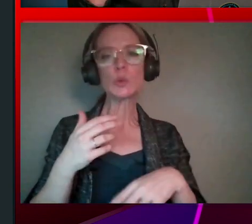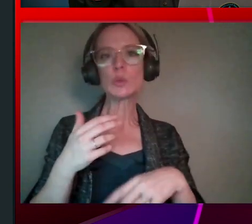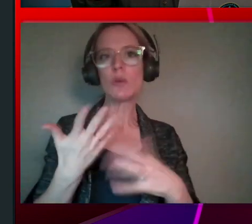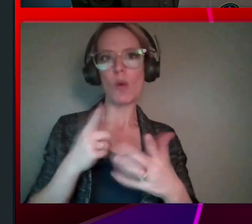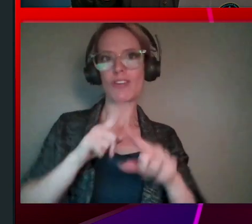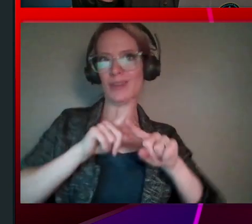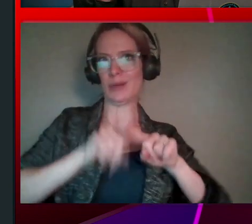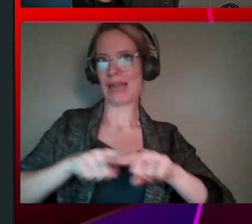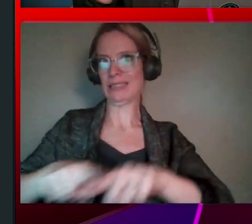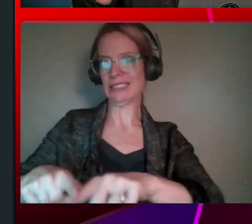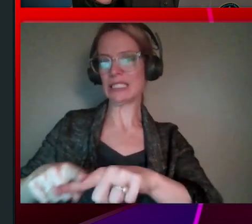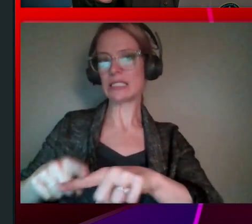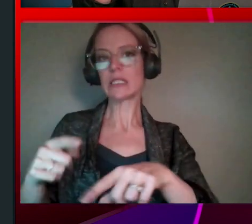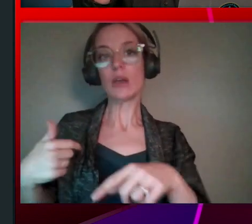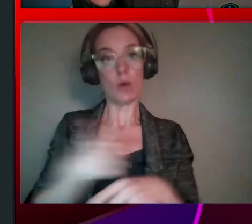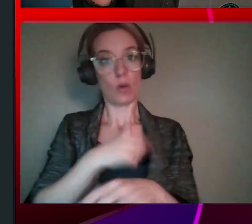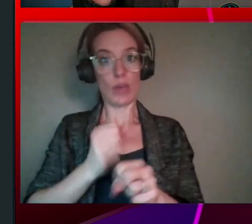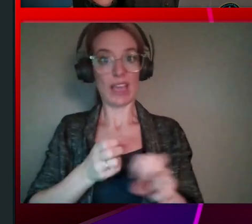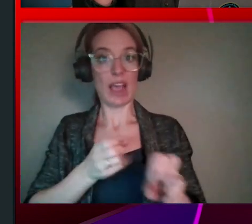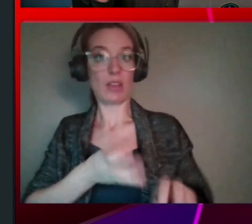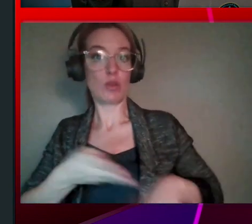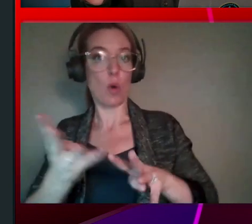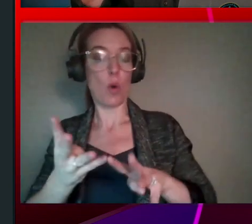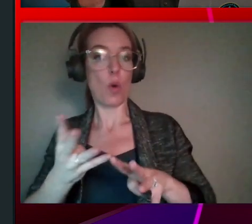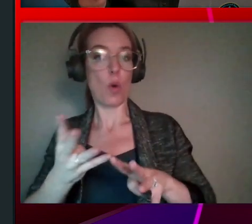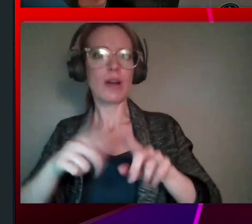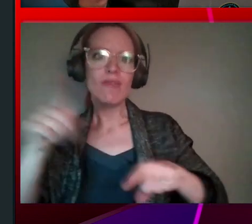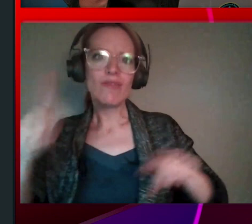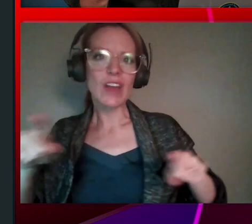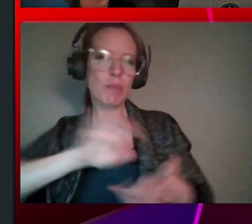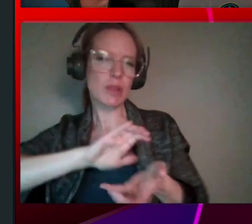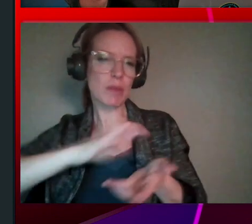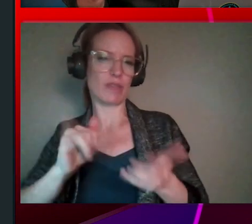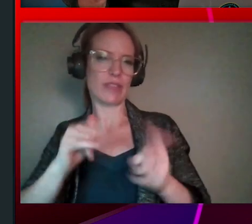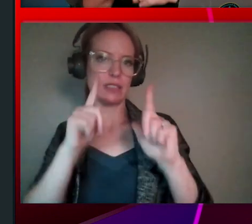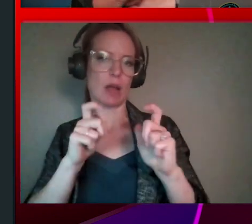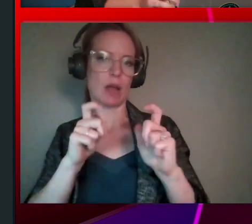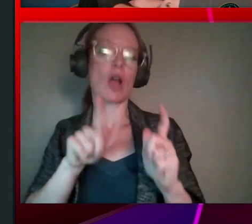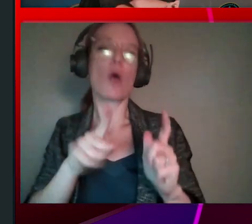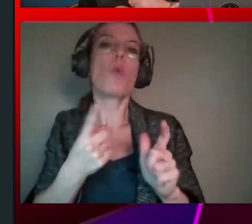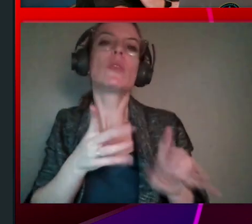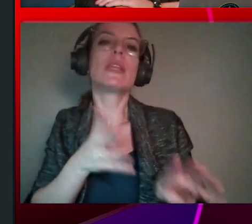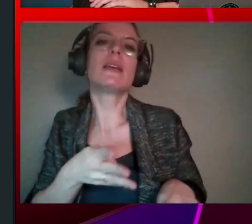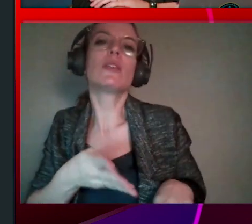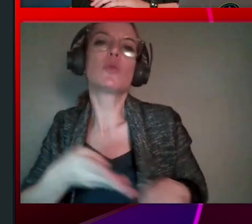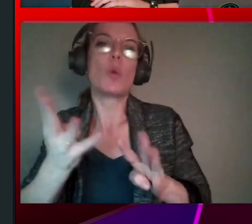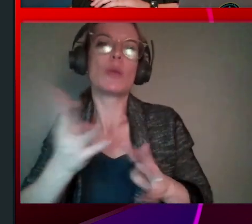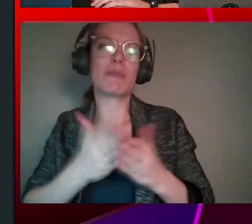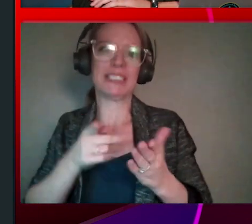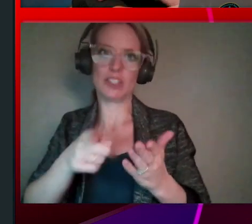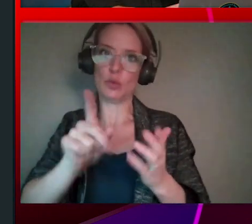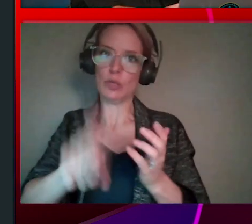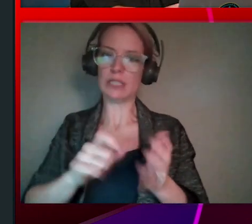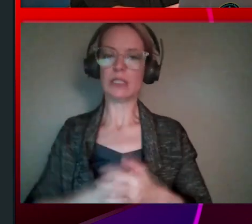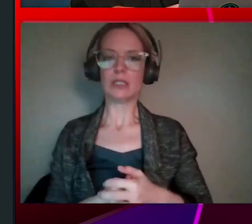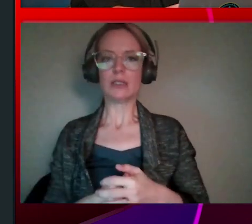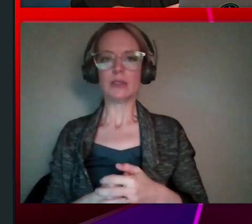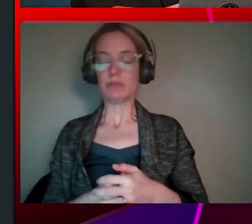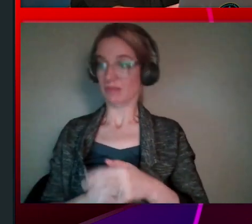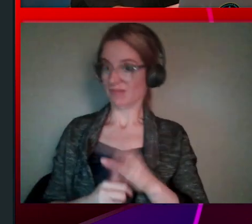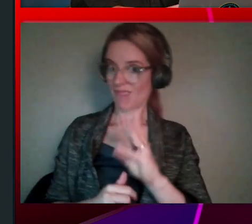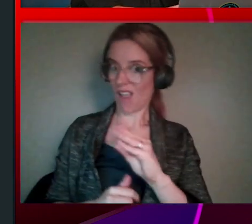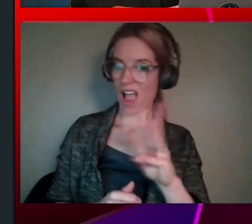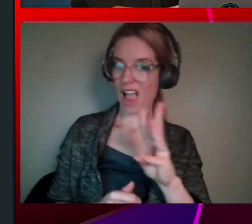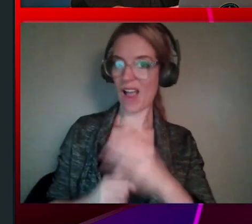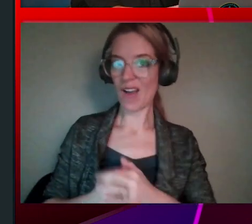process, we can load a variable amount of the snapshot, only loading the pieces that you need. Wow. And you can see the